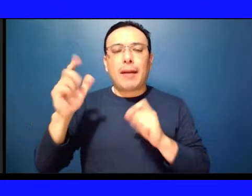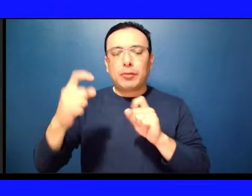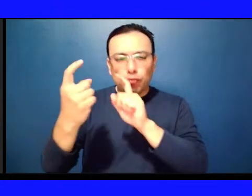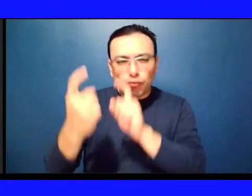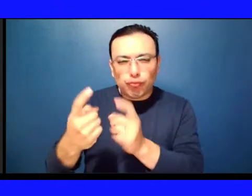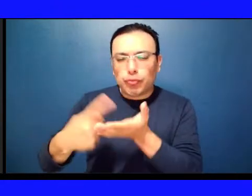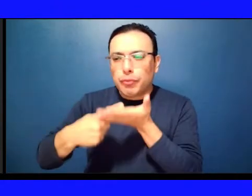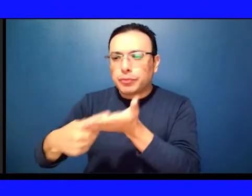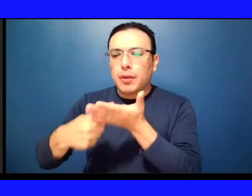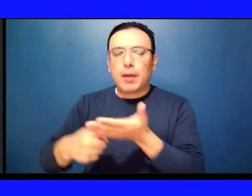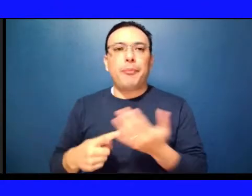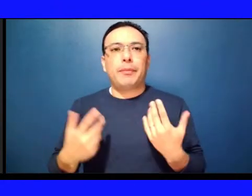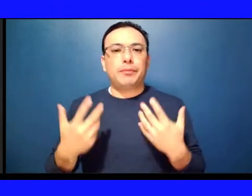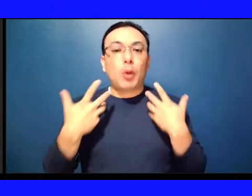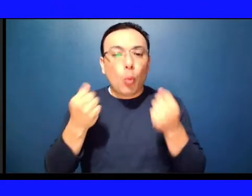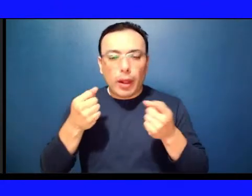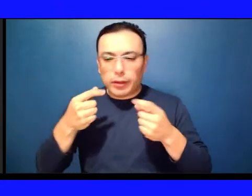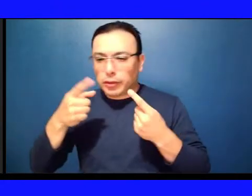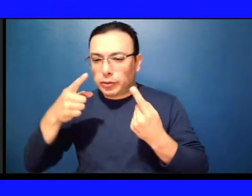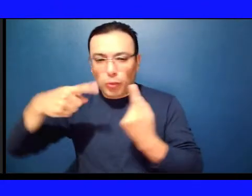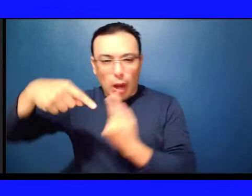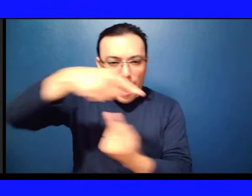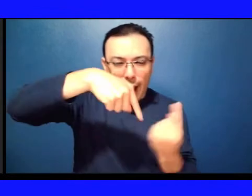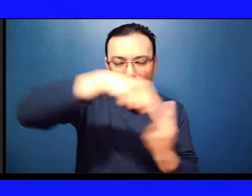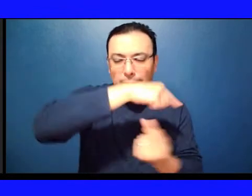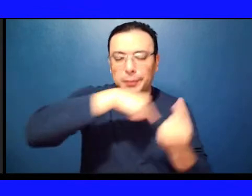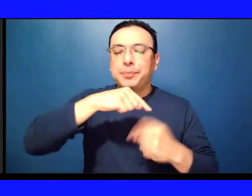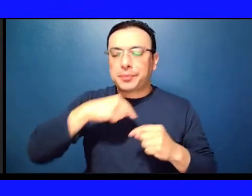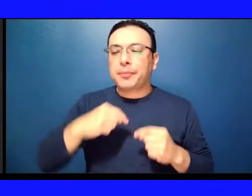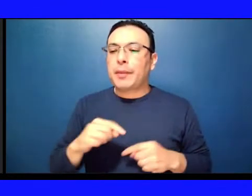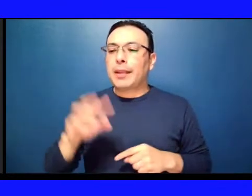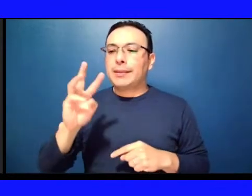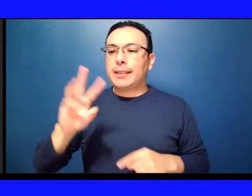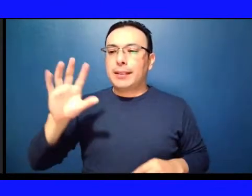steady state above a target of 600 per quarter.